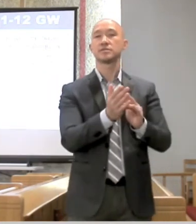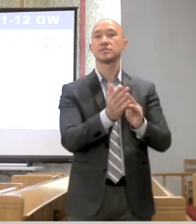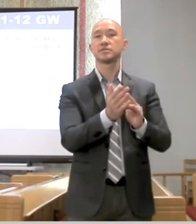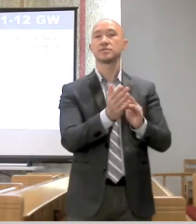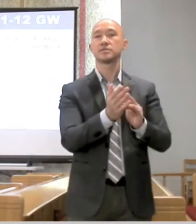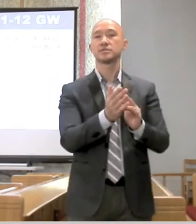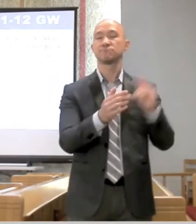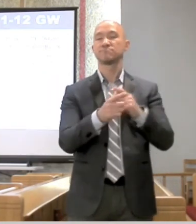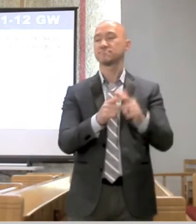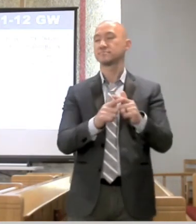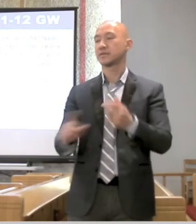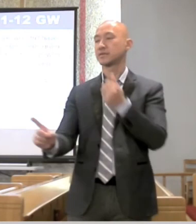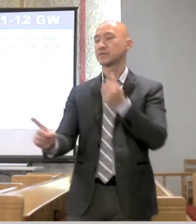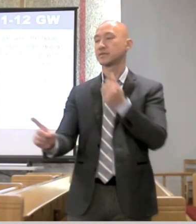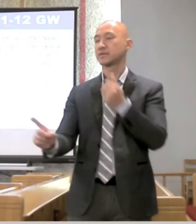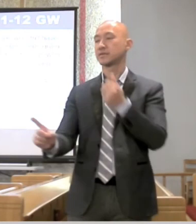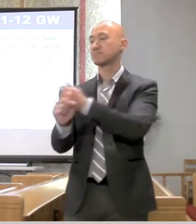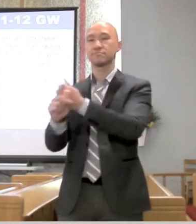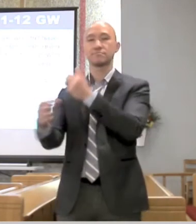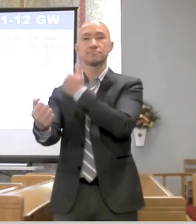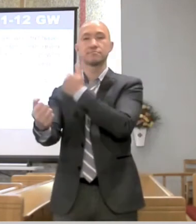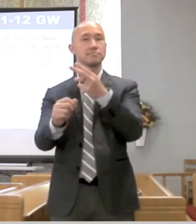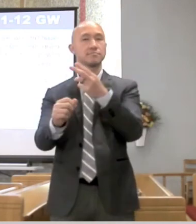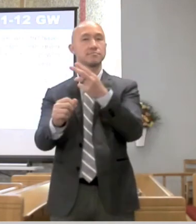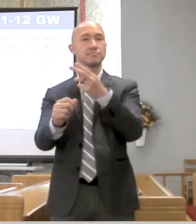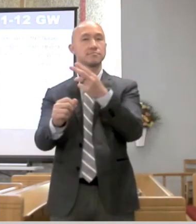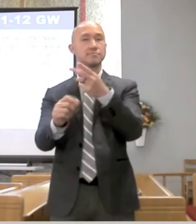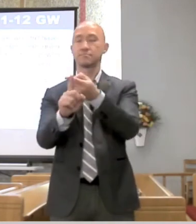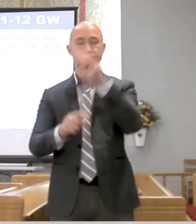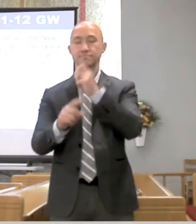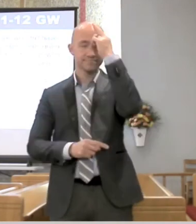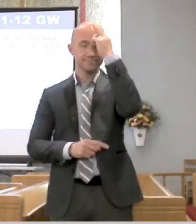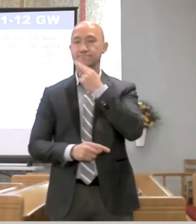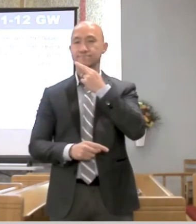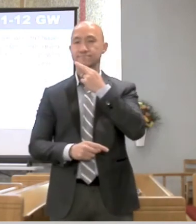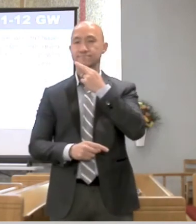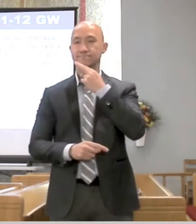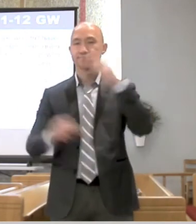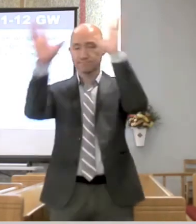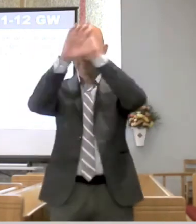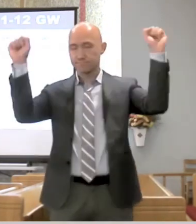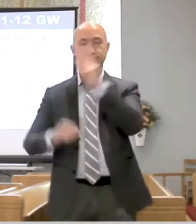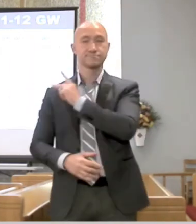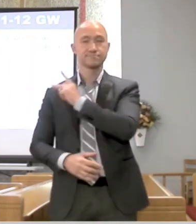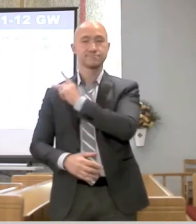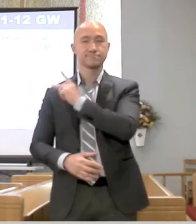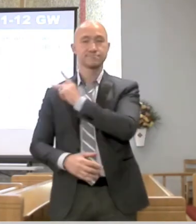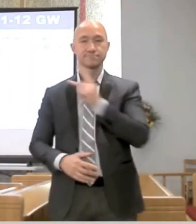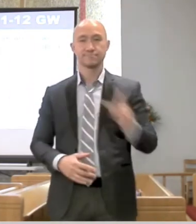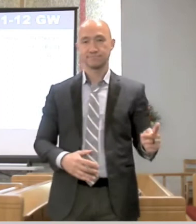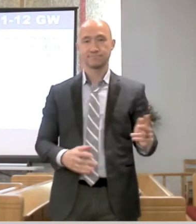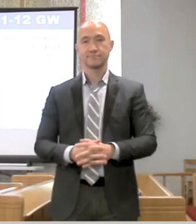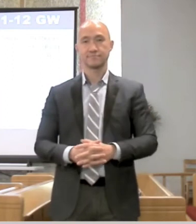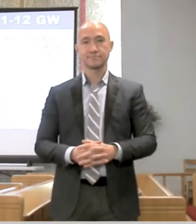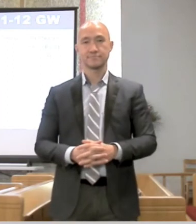who claims to be a king is defying the emperor. So they're really antagonizing him at that